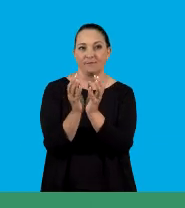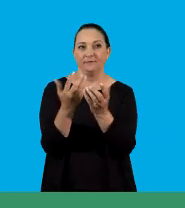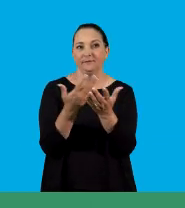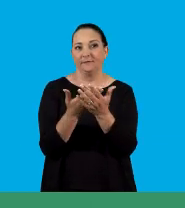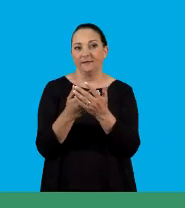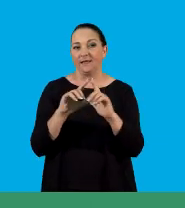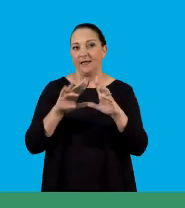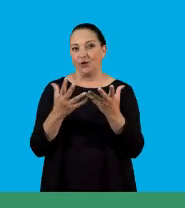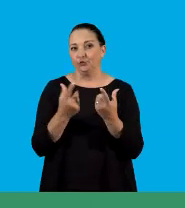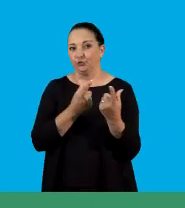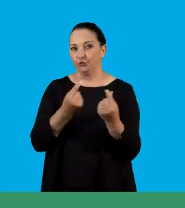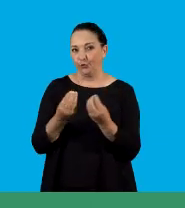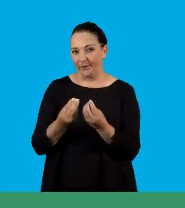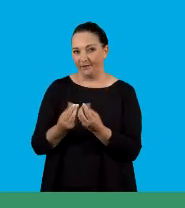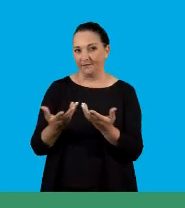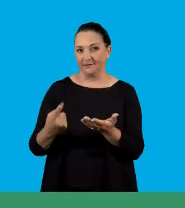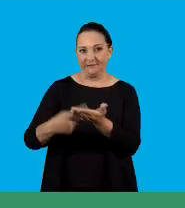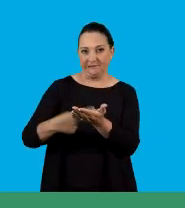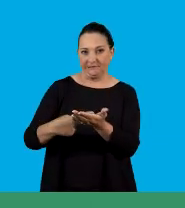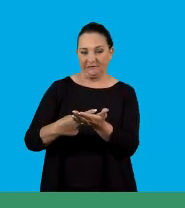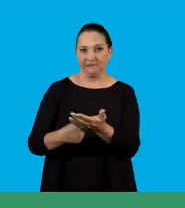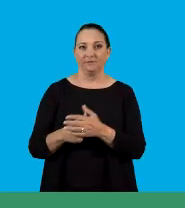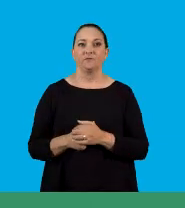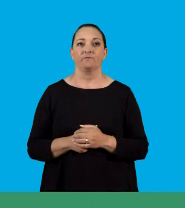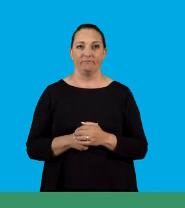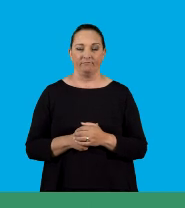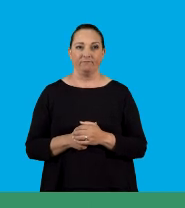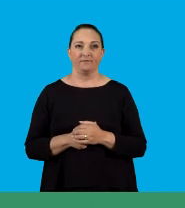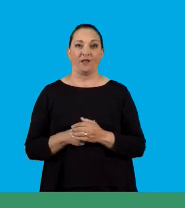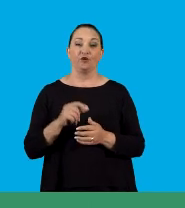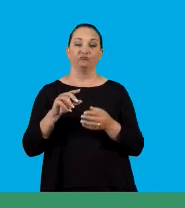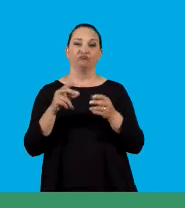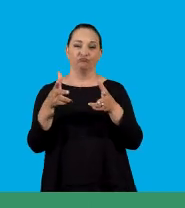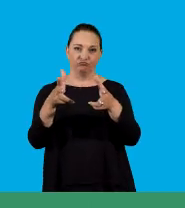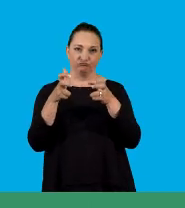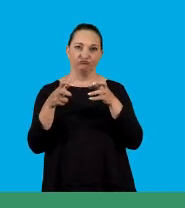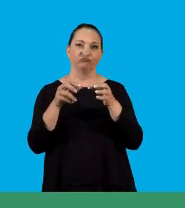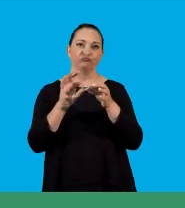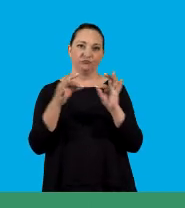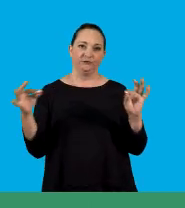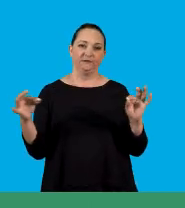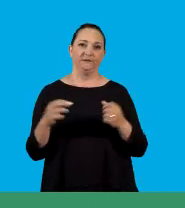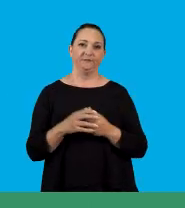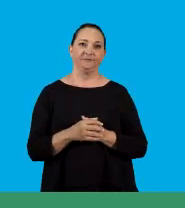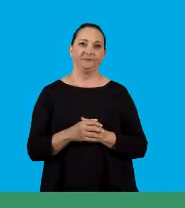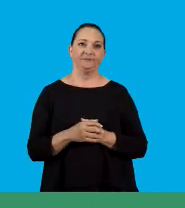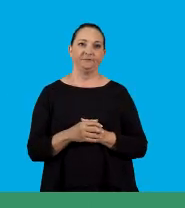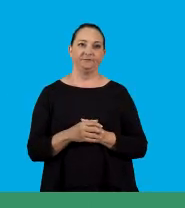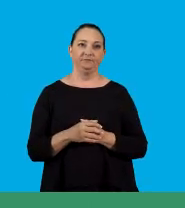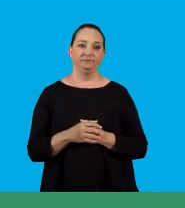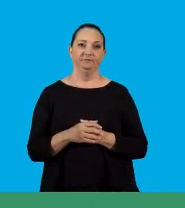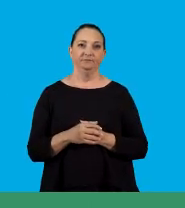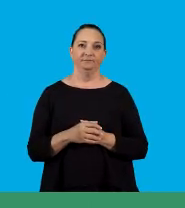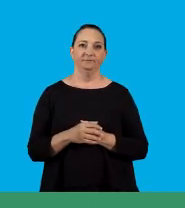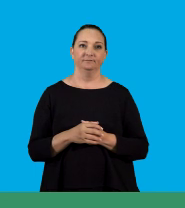improve how they do things, then we have an answer there. So this is what you should quote. That is the first sentence you should quote. The first one is